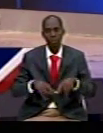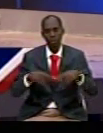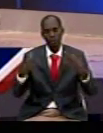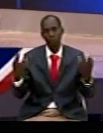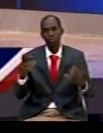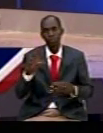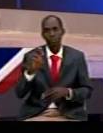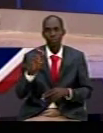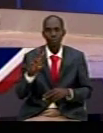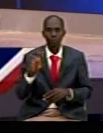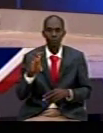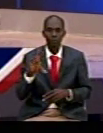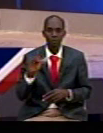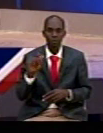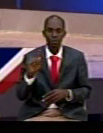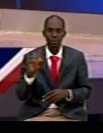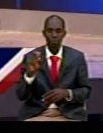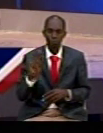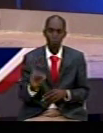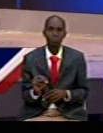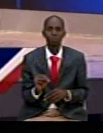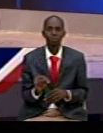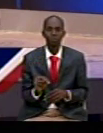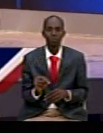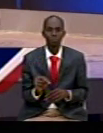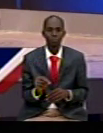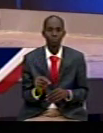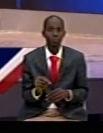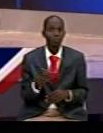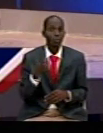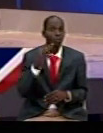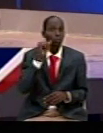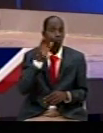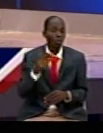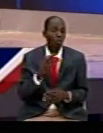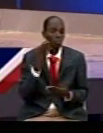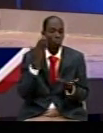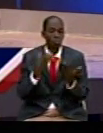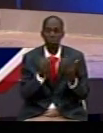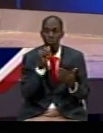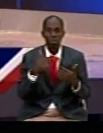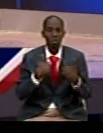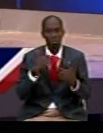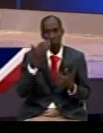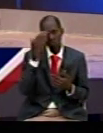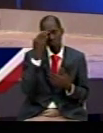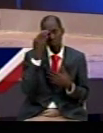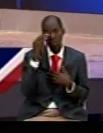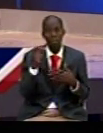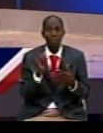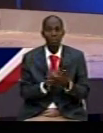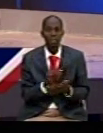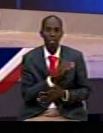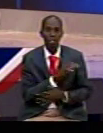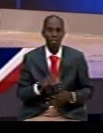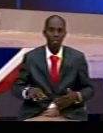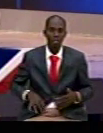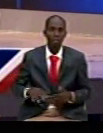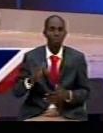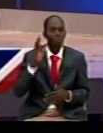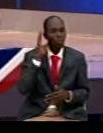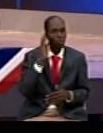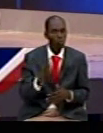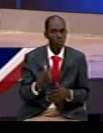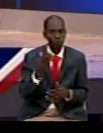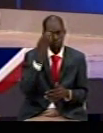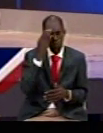truthful revelation. The woman would not have known that Christ will